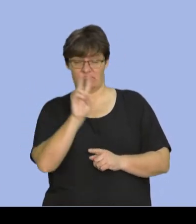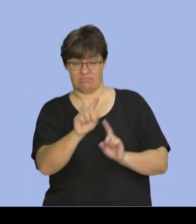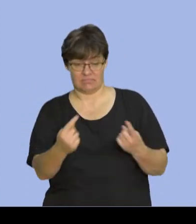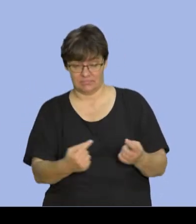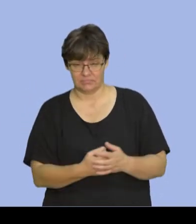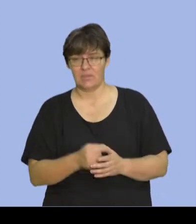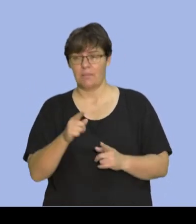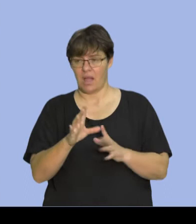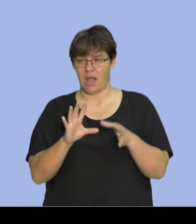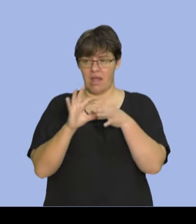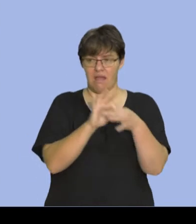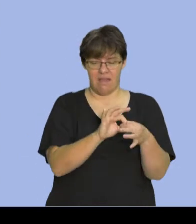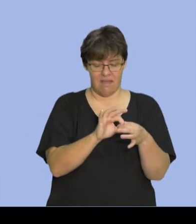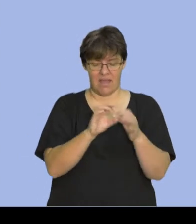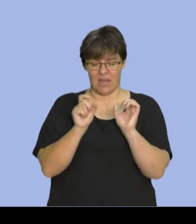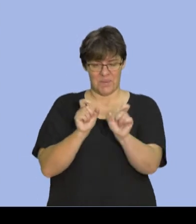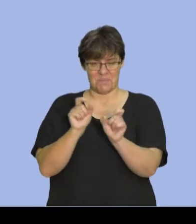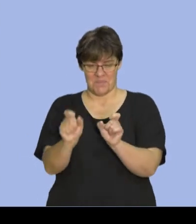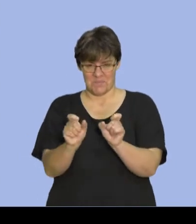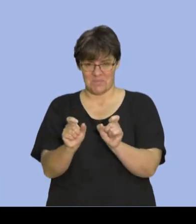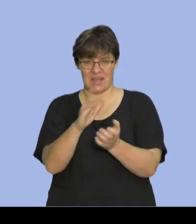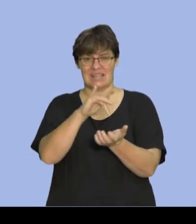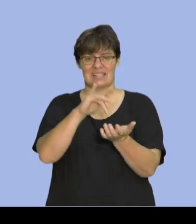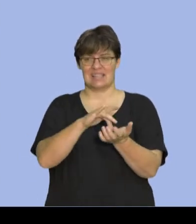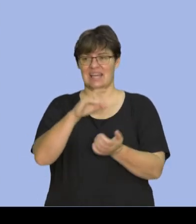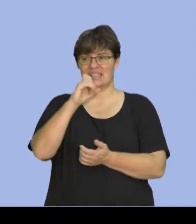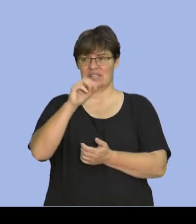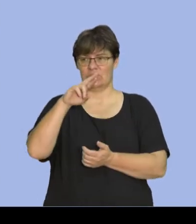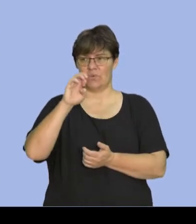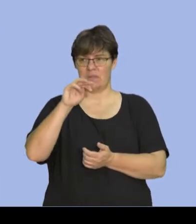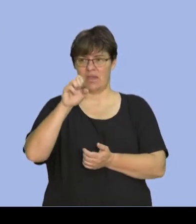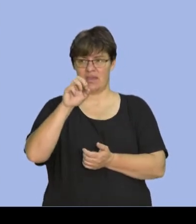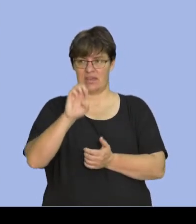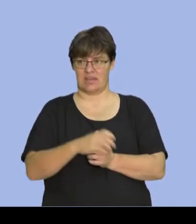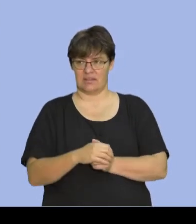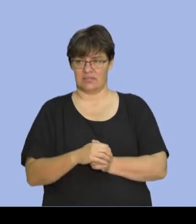held together by the centromere. So here's the one chromatid,